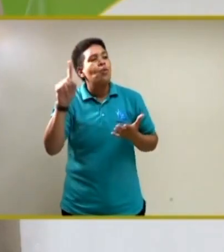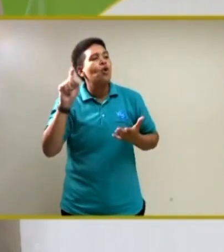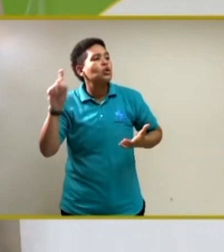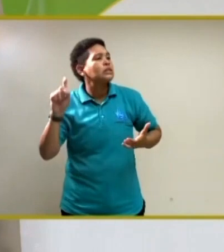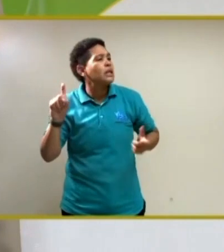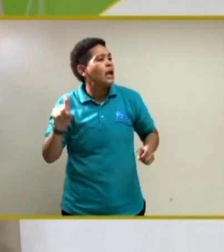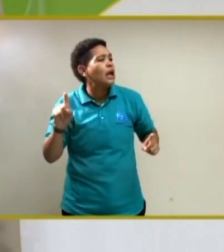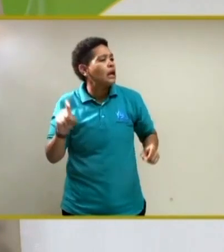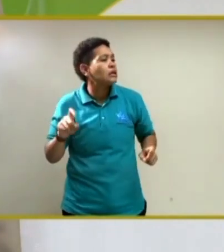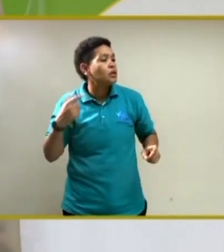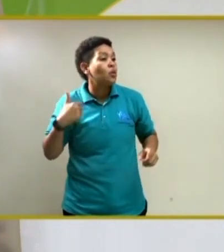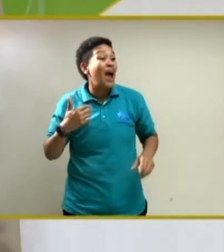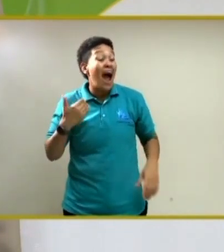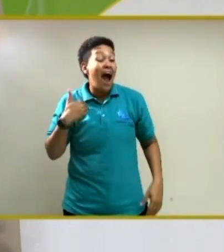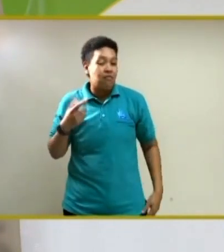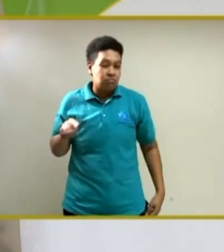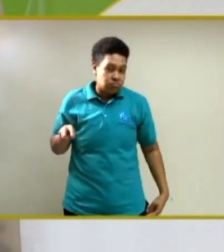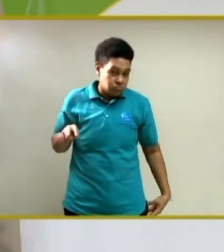and unusually so,